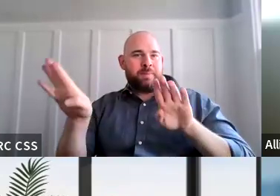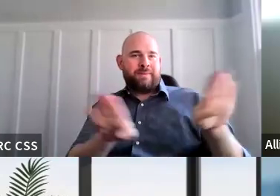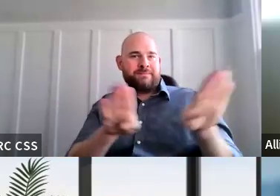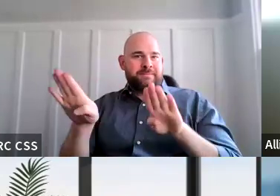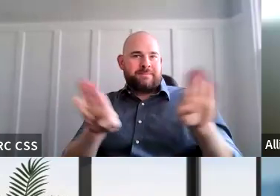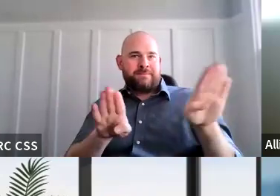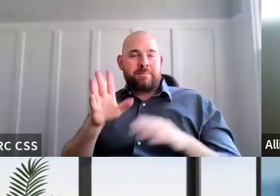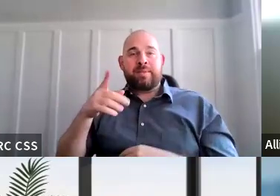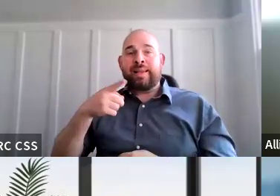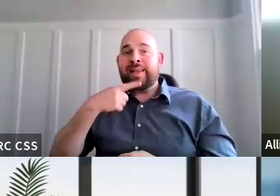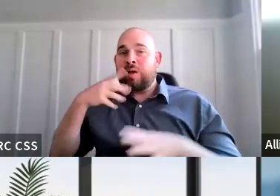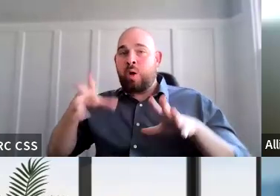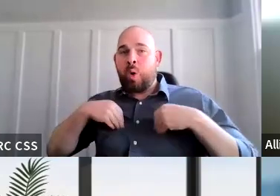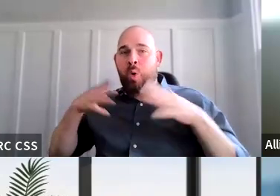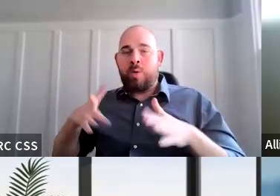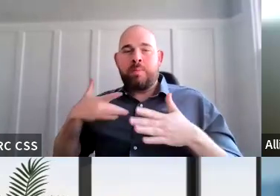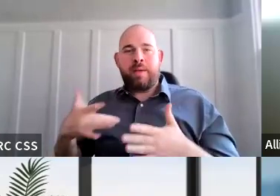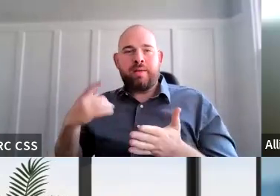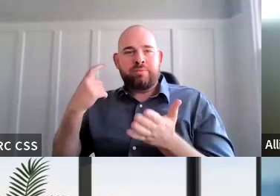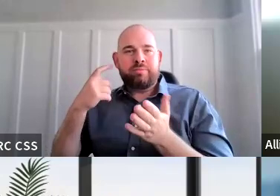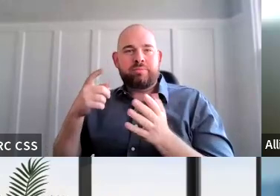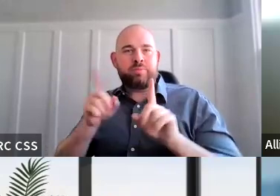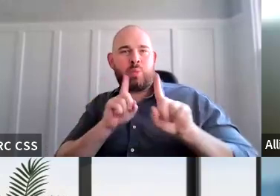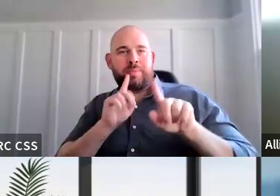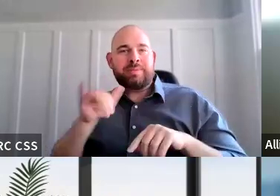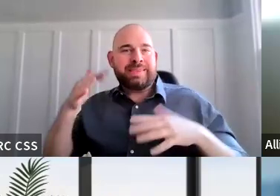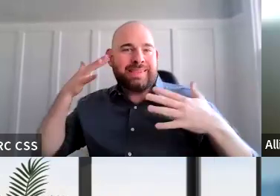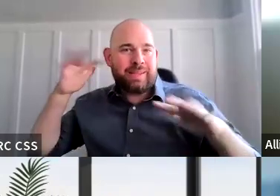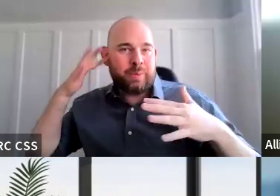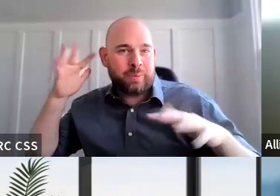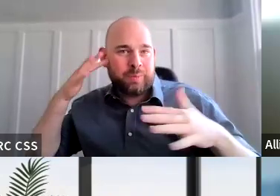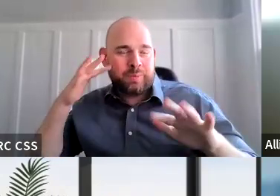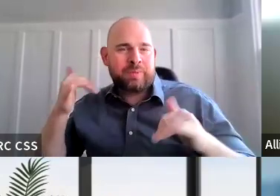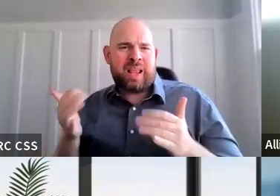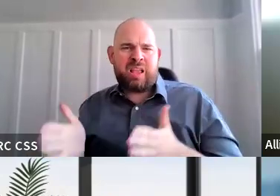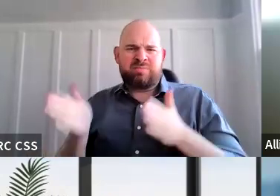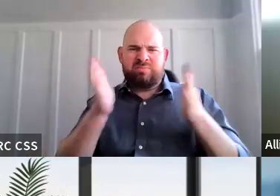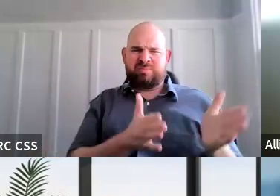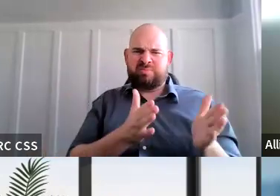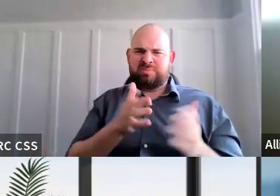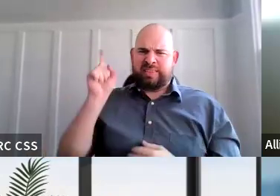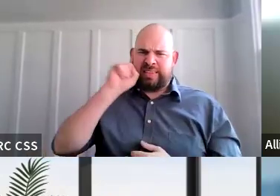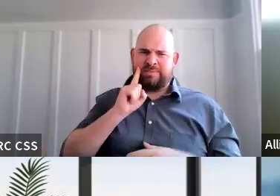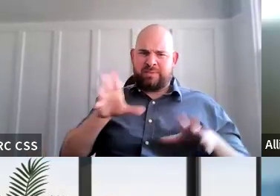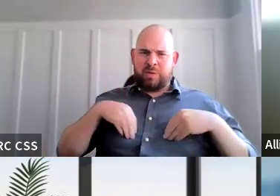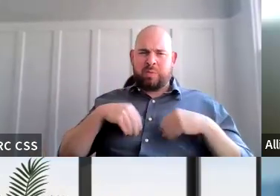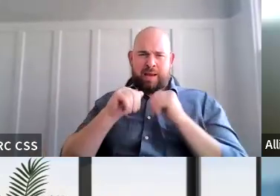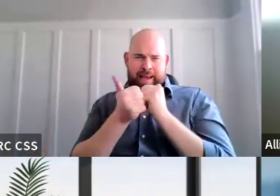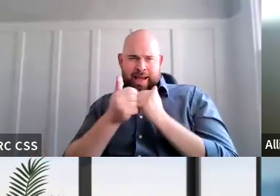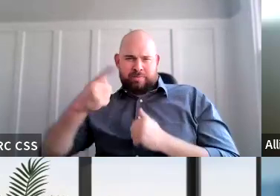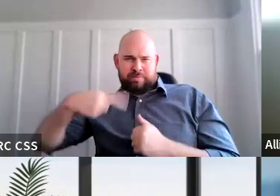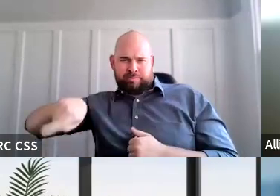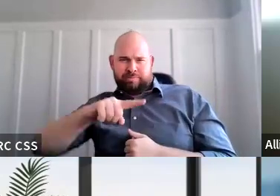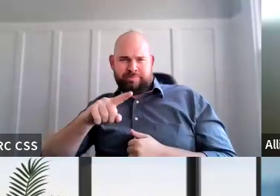the leg or whatever it is. So there will be different behaviors that are different between hearing owners and deaf